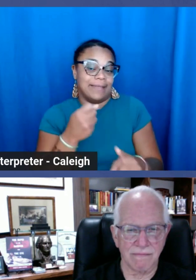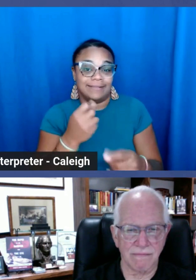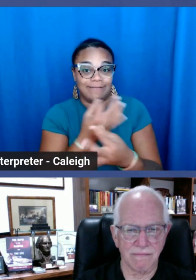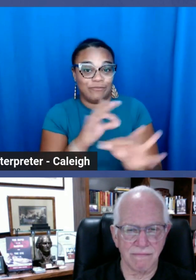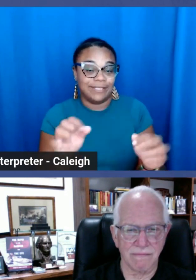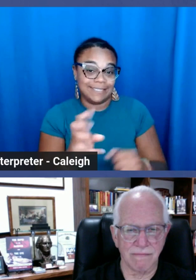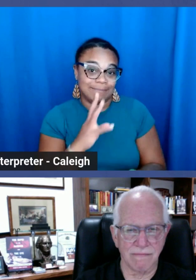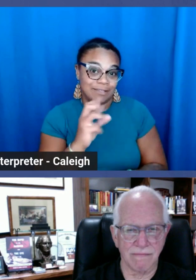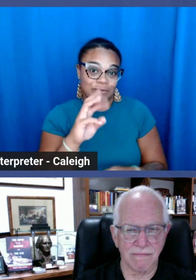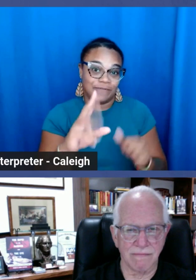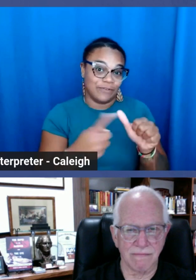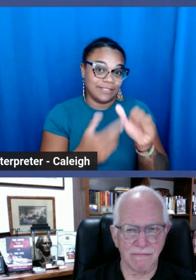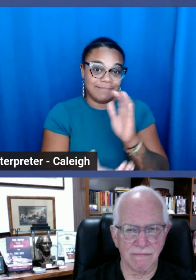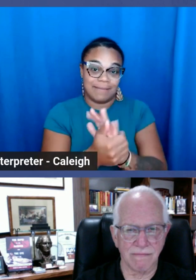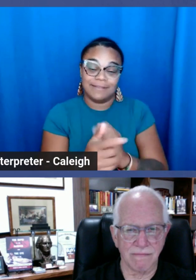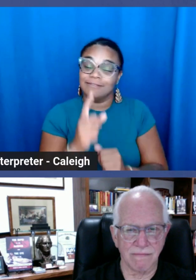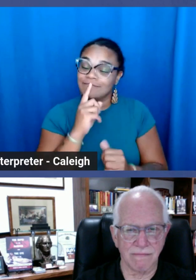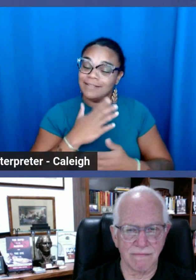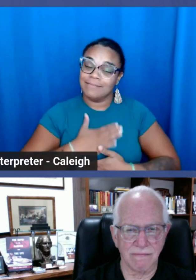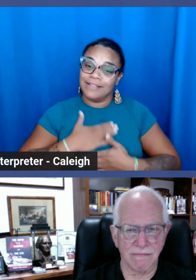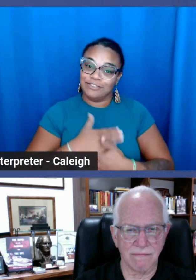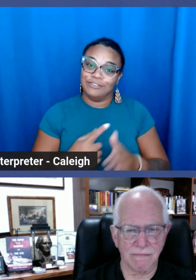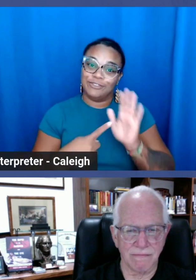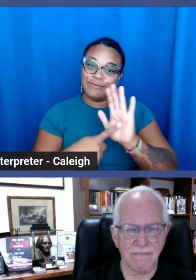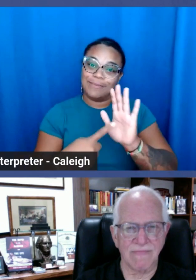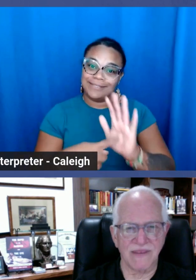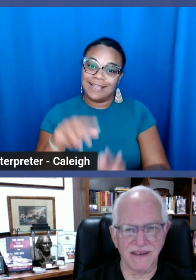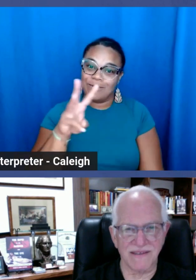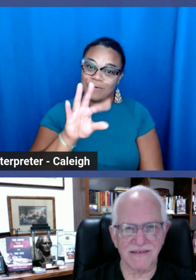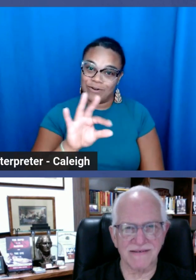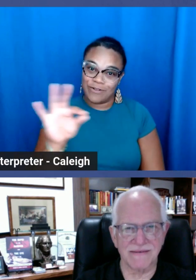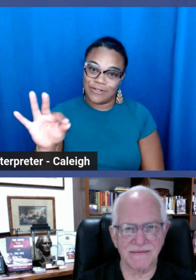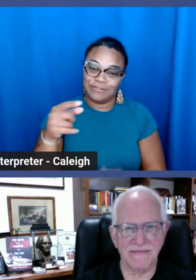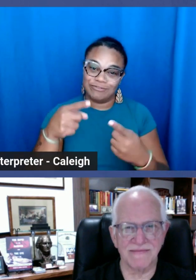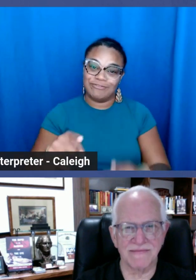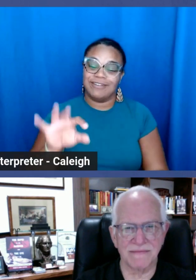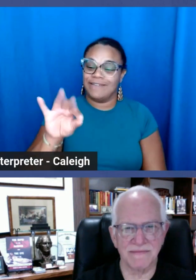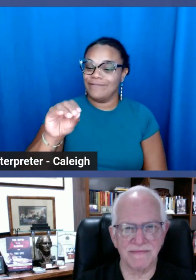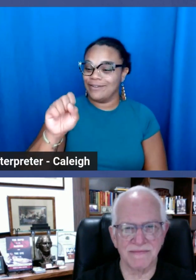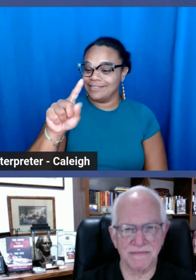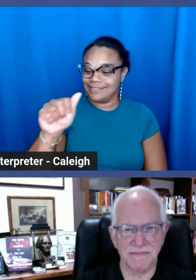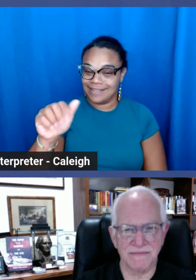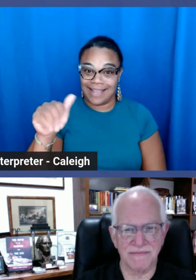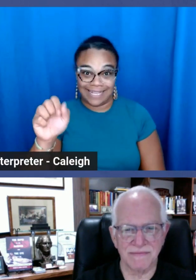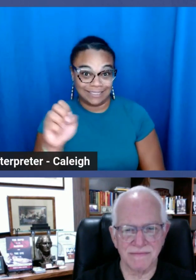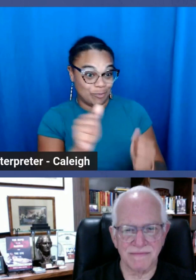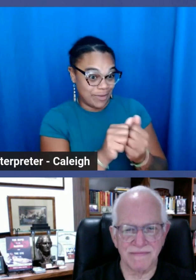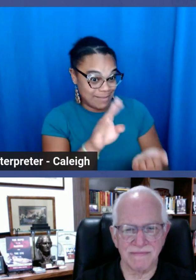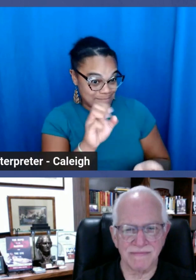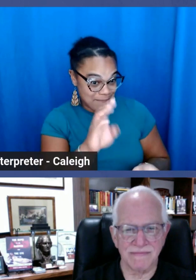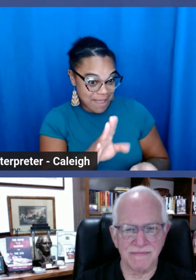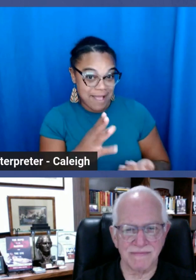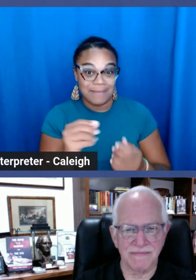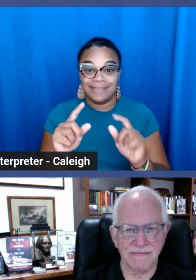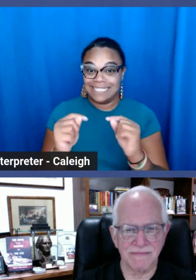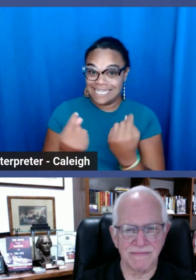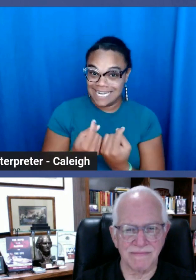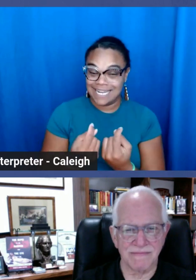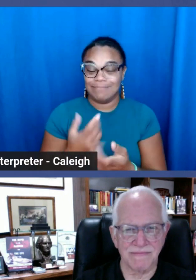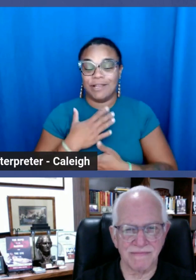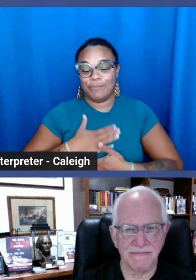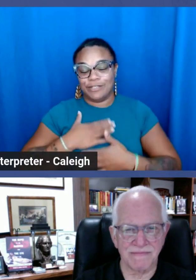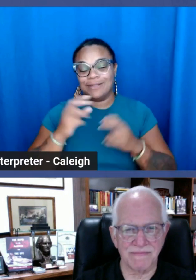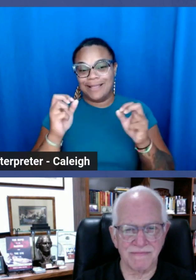Amendment. And it's a pleasure to have represented Woodhull in the FOSTA case with Bob and the entire team, and I appreciate